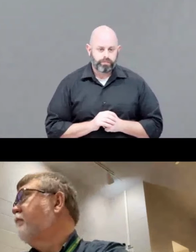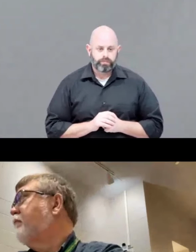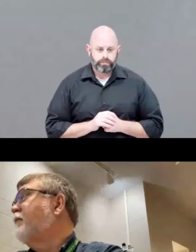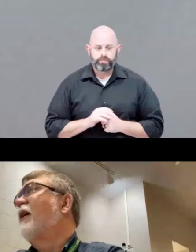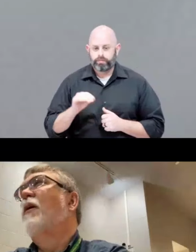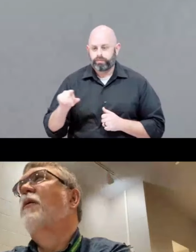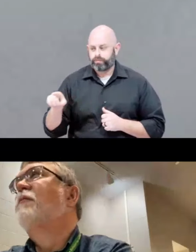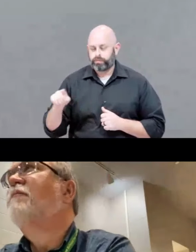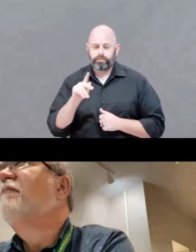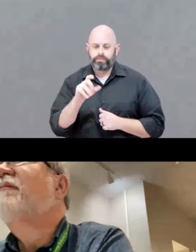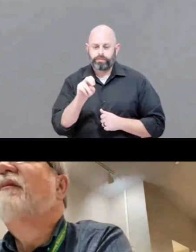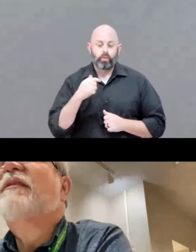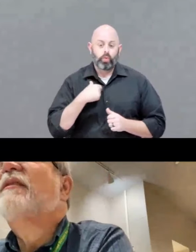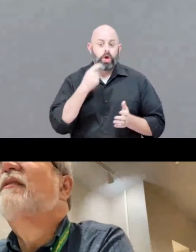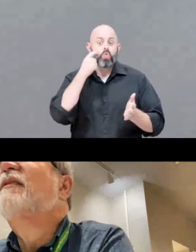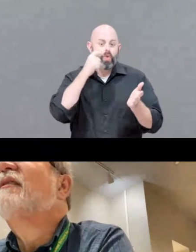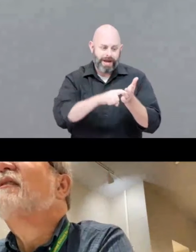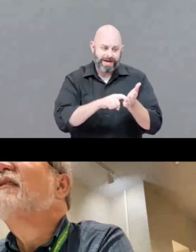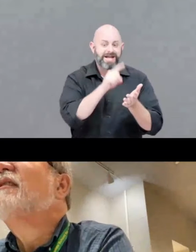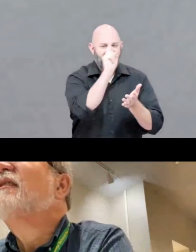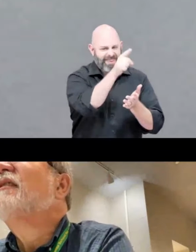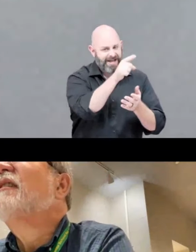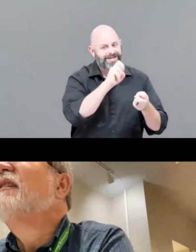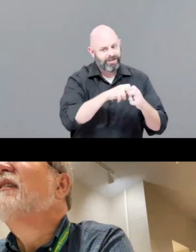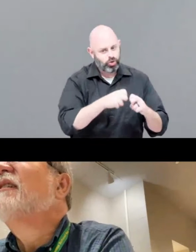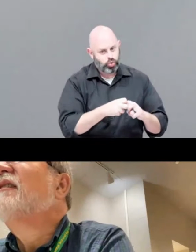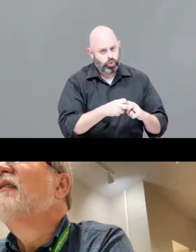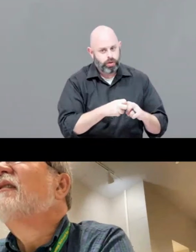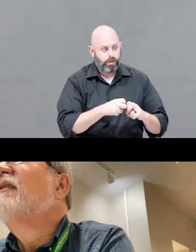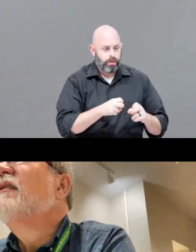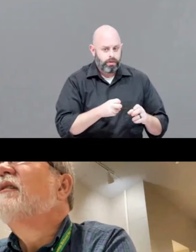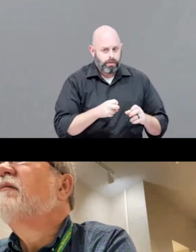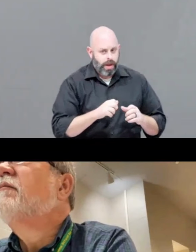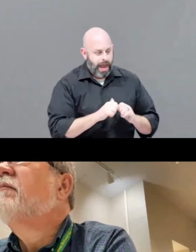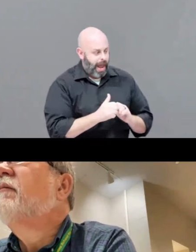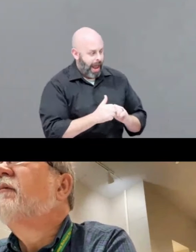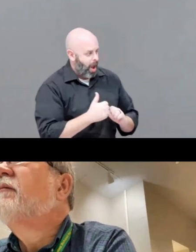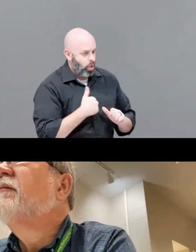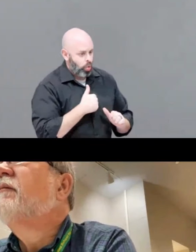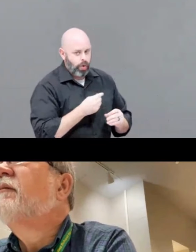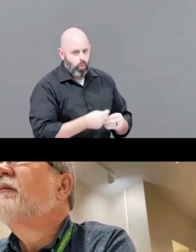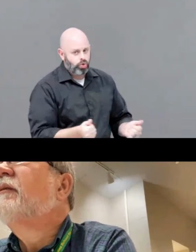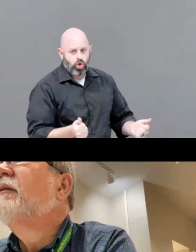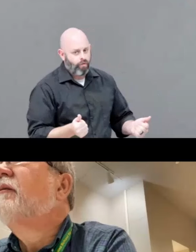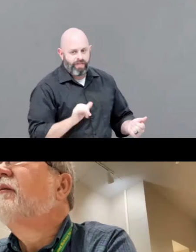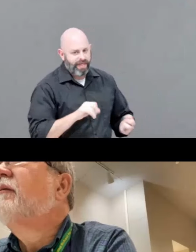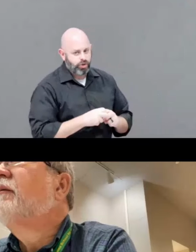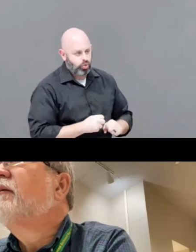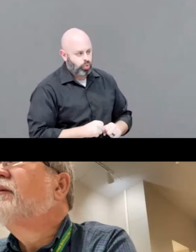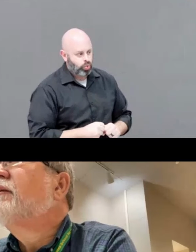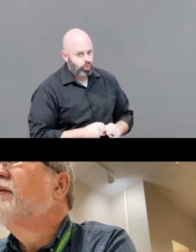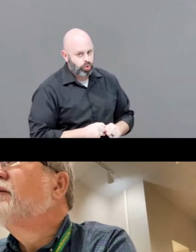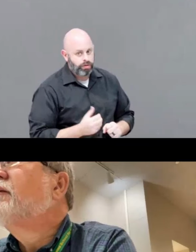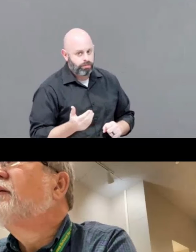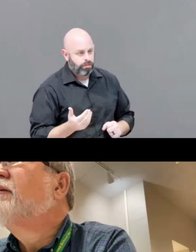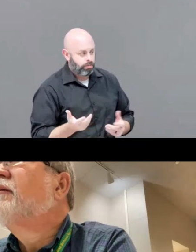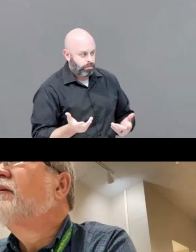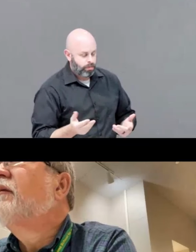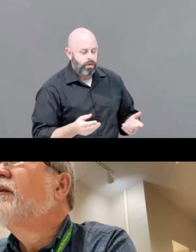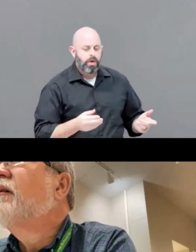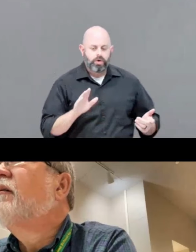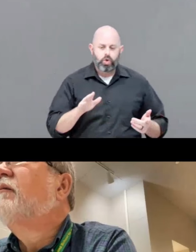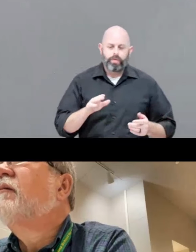Essentially, we recognize there's an issue. Yes. The question is, how do we go about bringing some resolution to that? So the